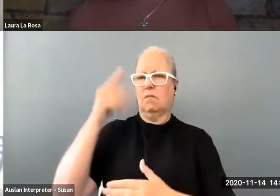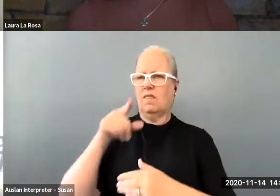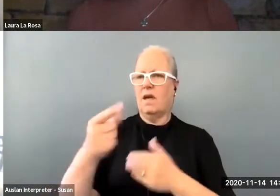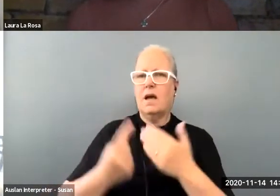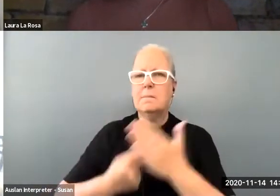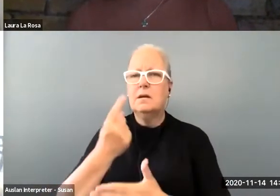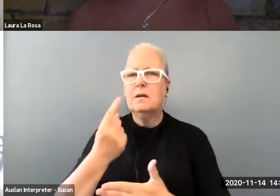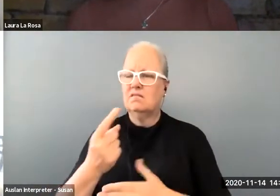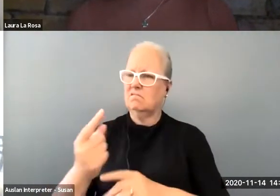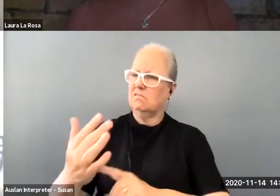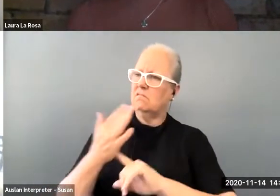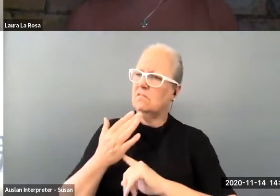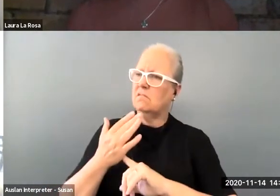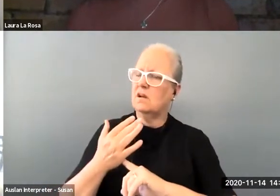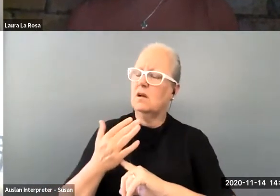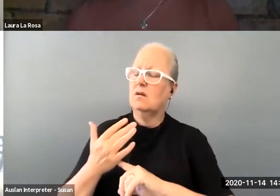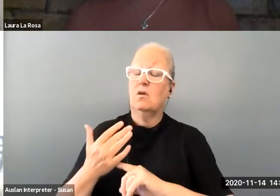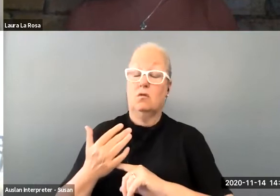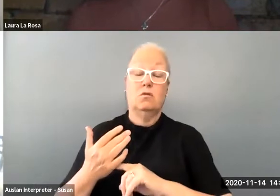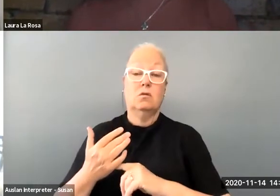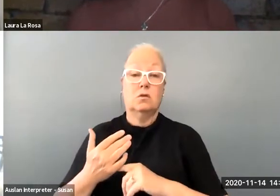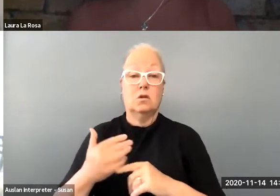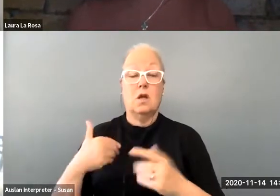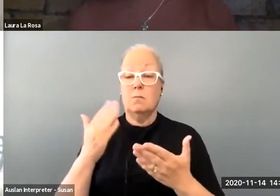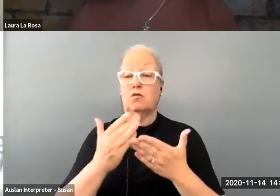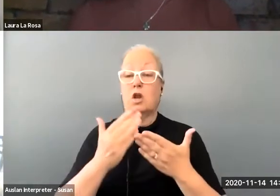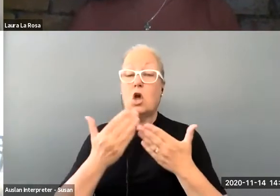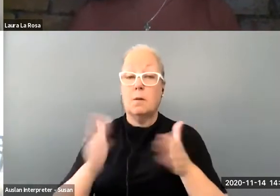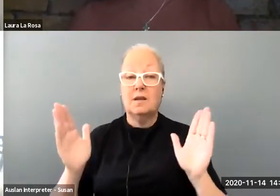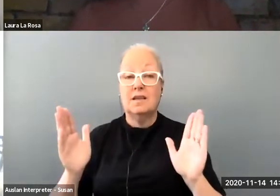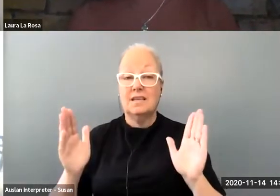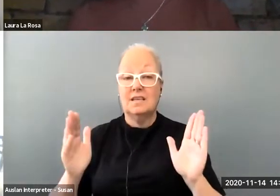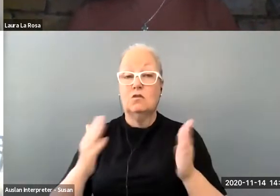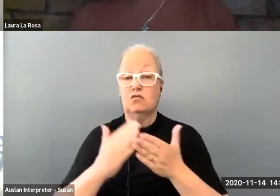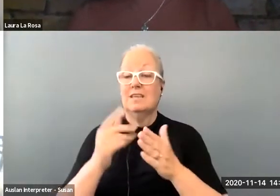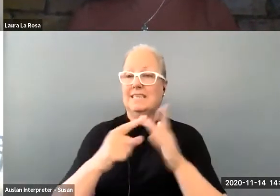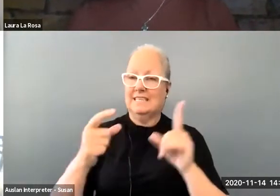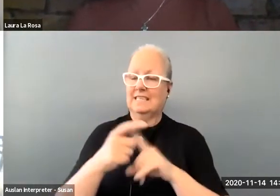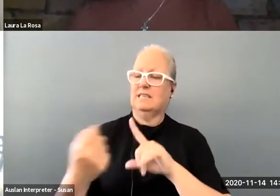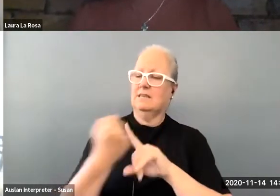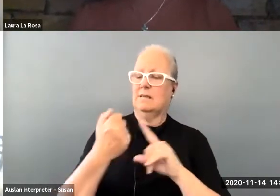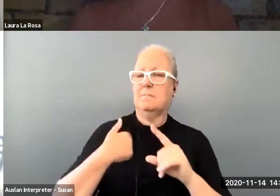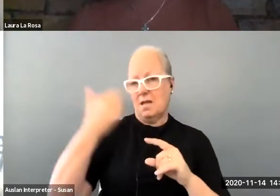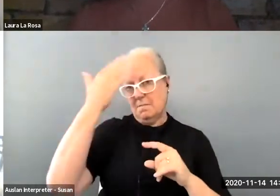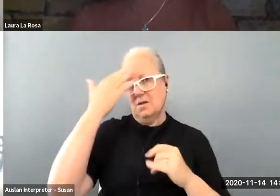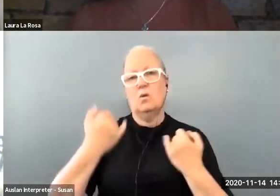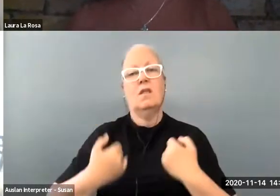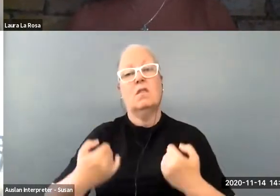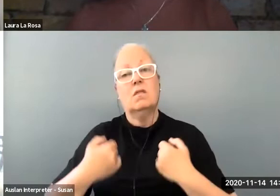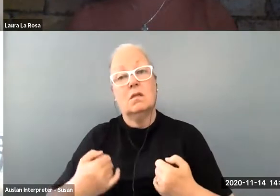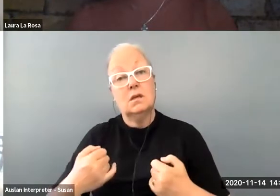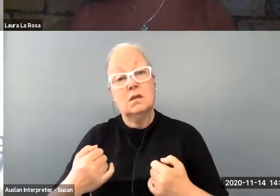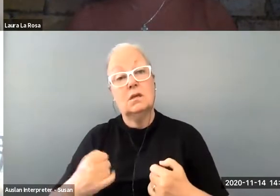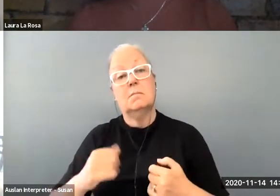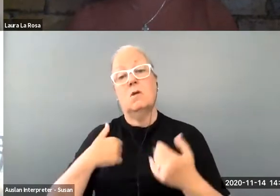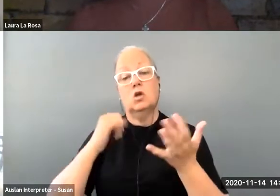you know, it really took a I'm quite open about the fact that it really did impact my mental health. It got quite personal. All my